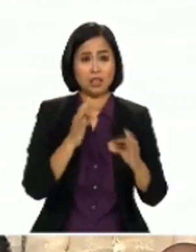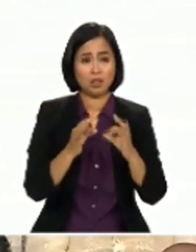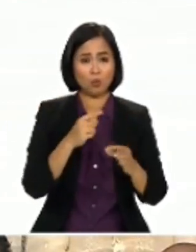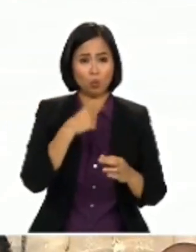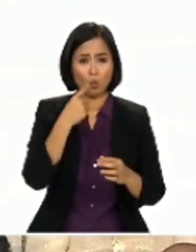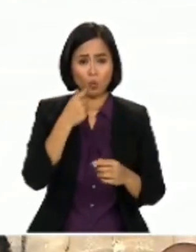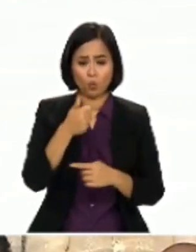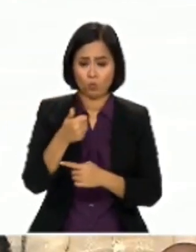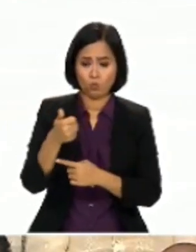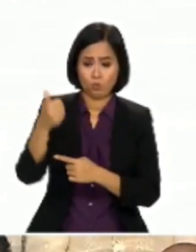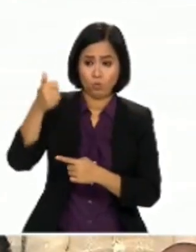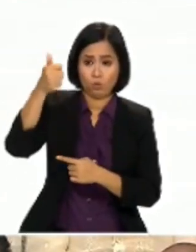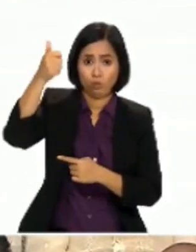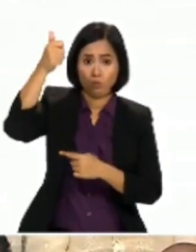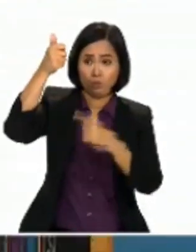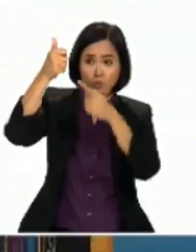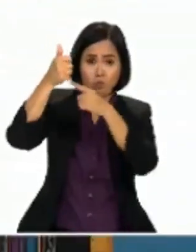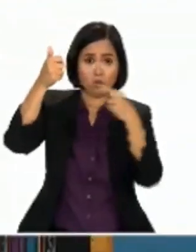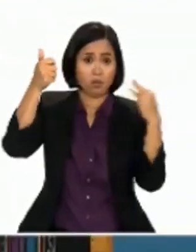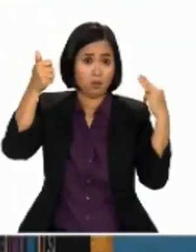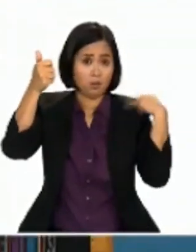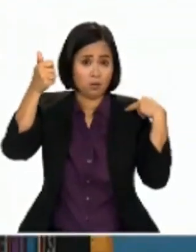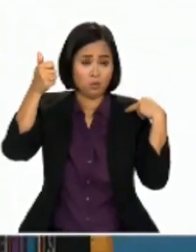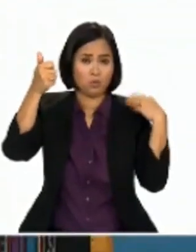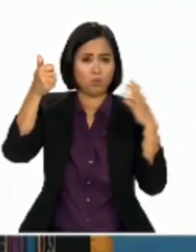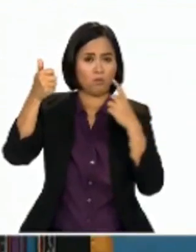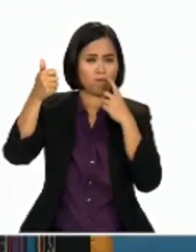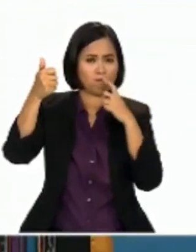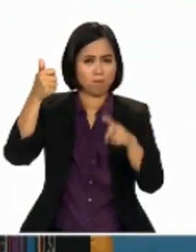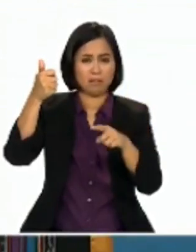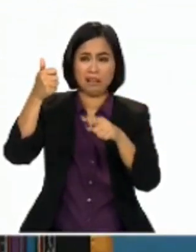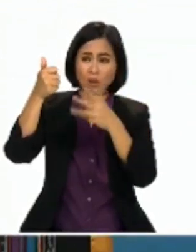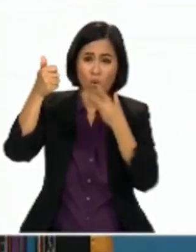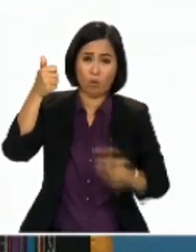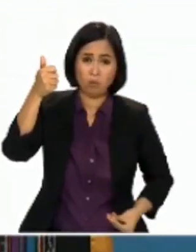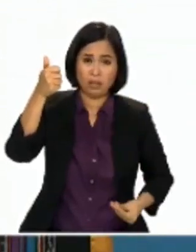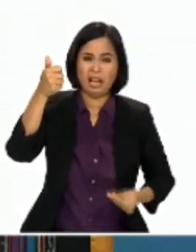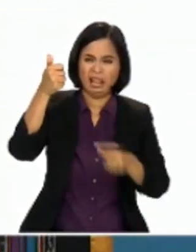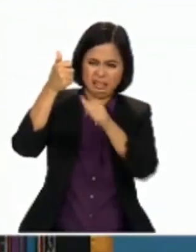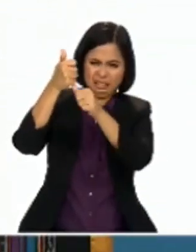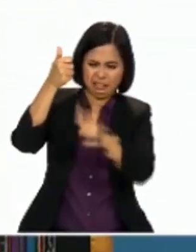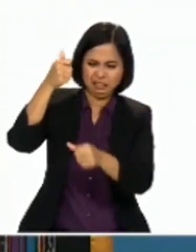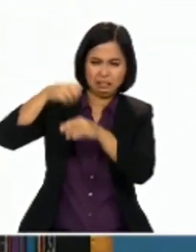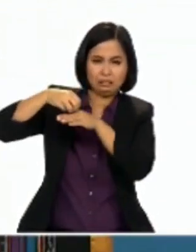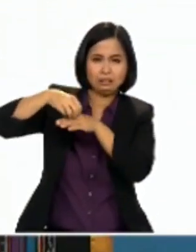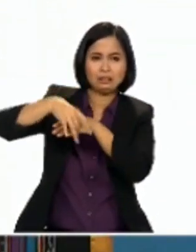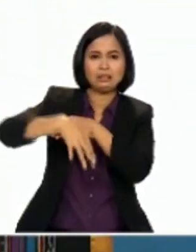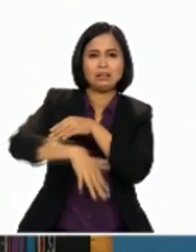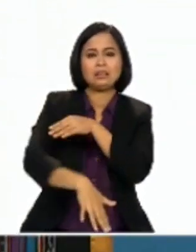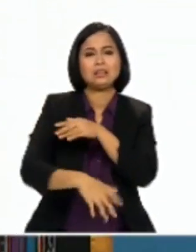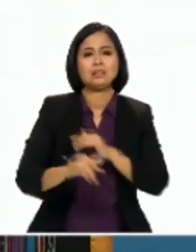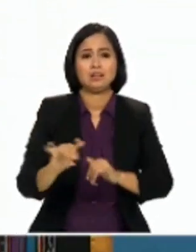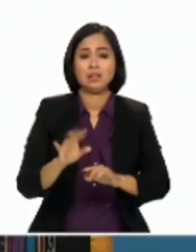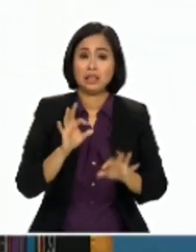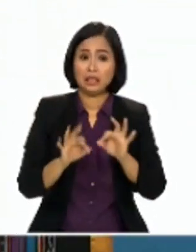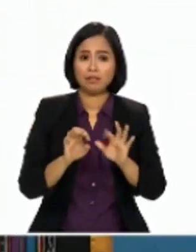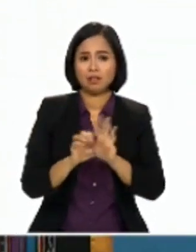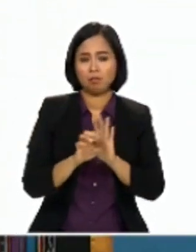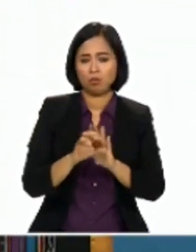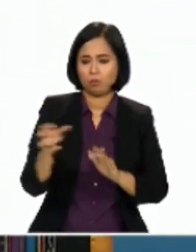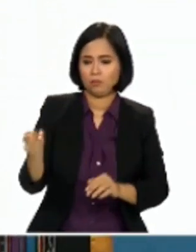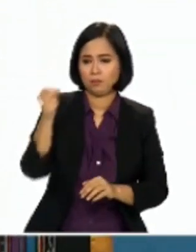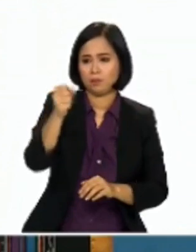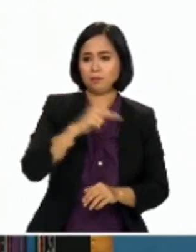dyan, general o ang commander-in-chief, corrupt, kukorrupt ang lahat. Pero kung sabihin mo na